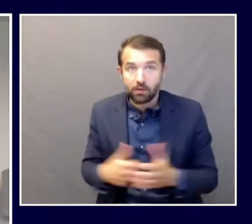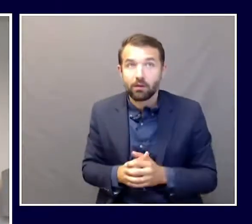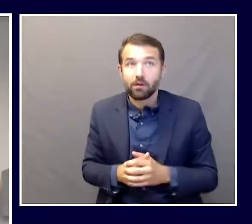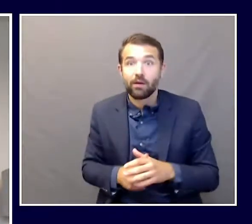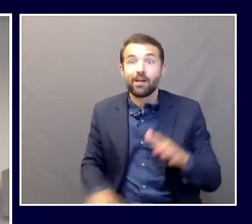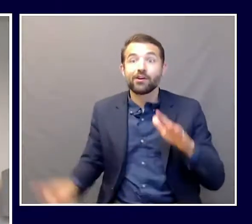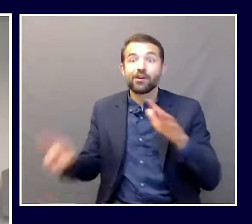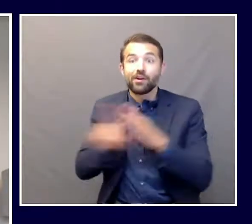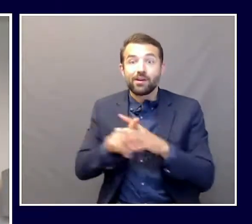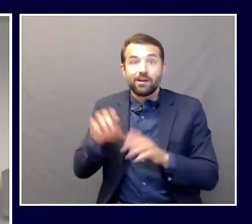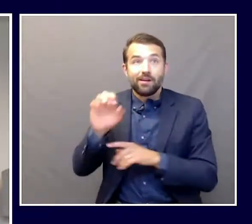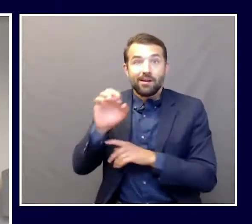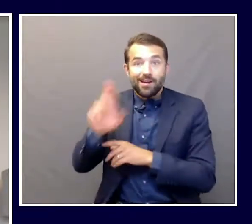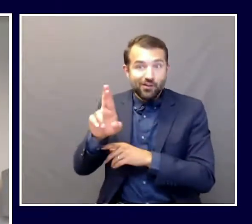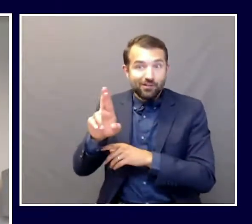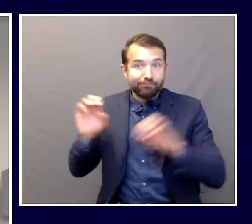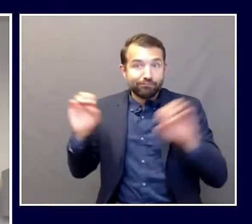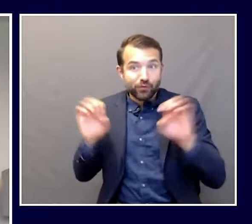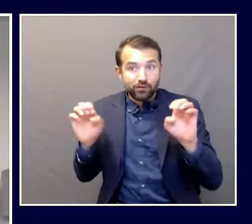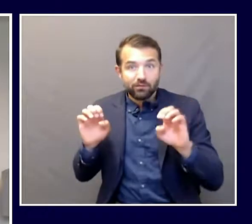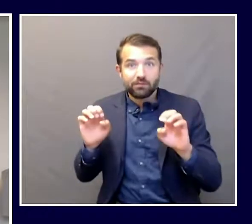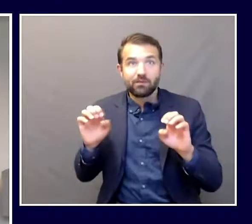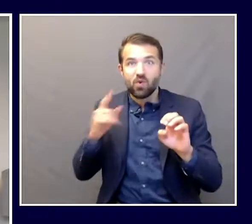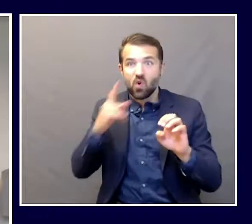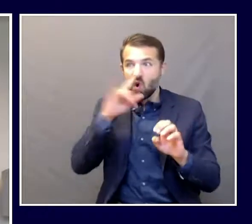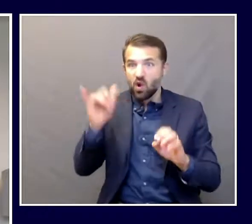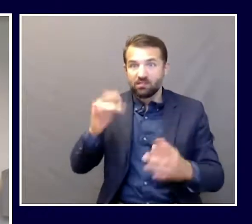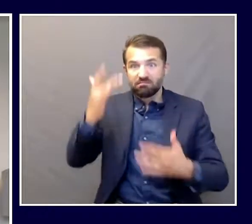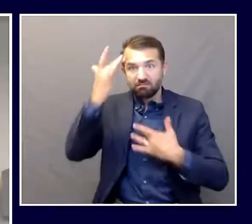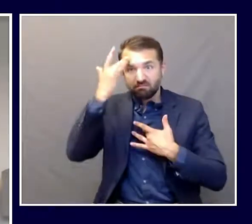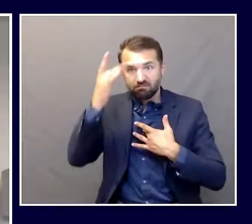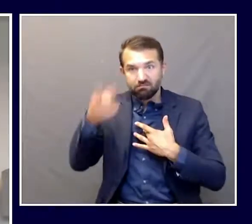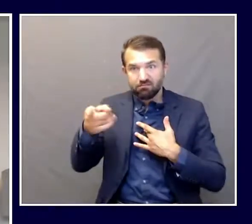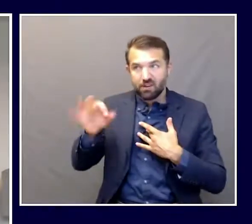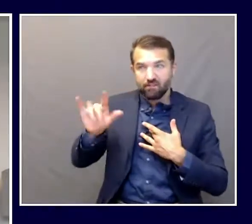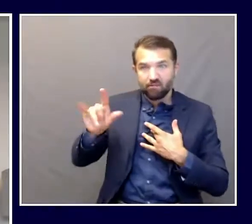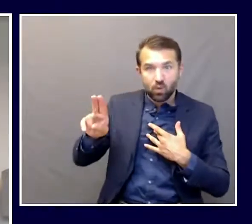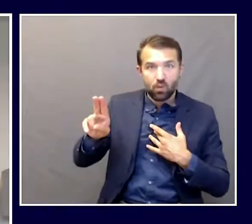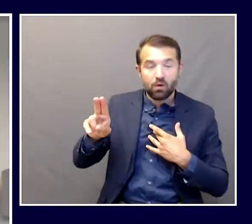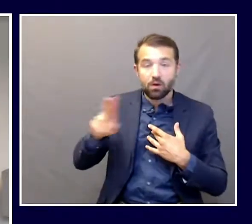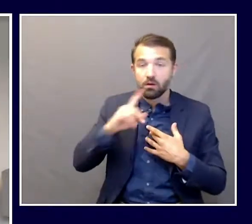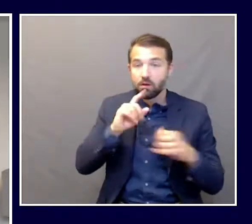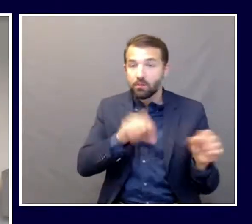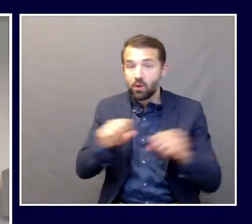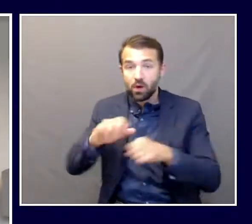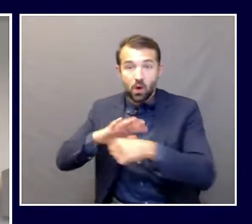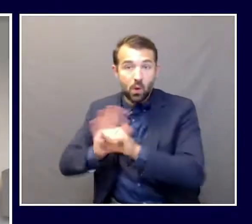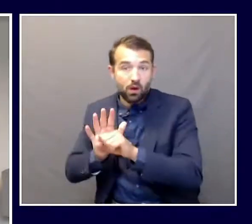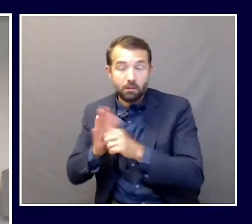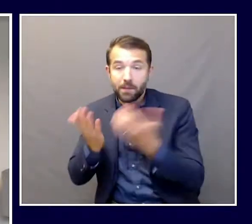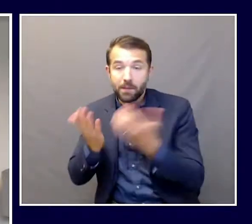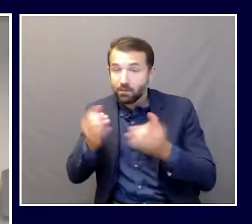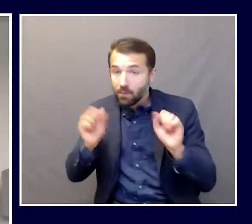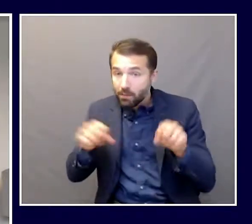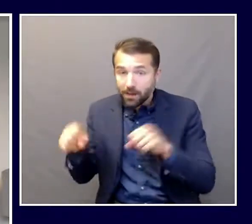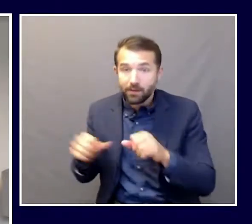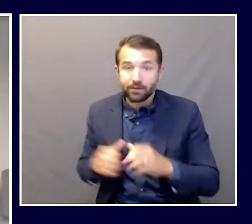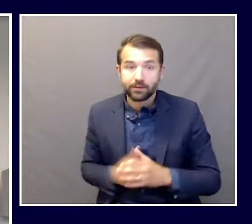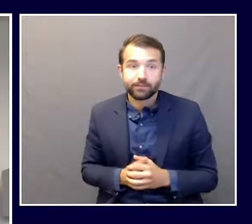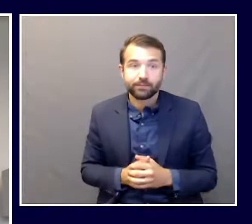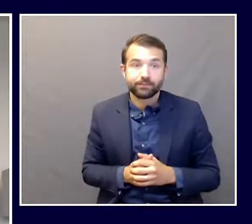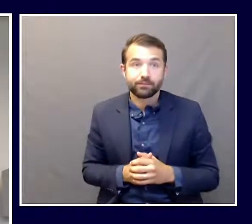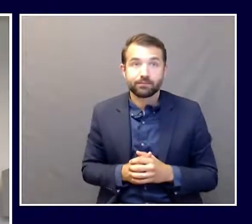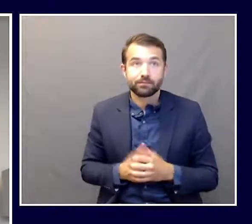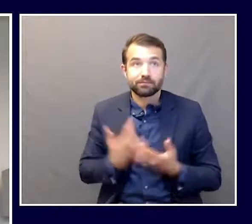to the flu, as you noted, it's very difficult to determine that right now. Point of care flu tests are good, but they're not